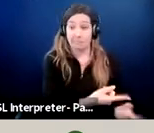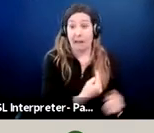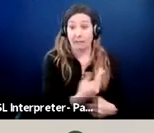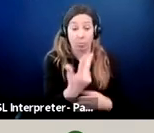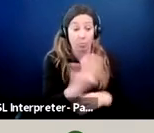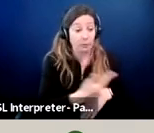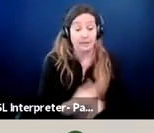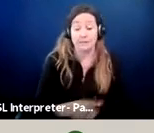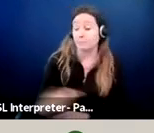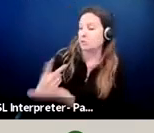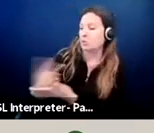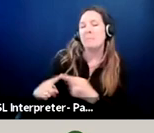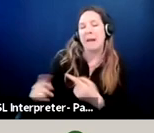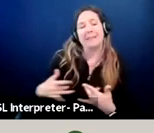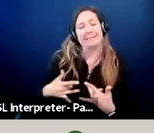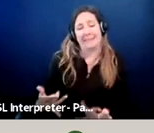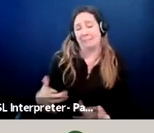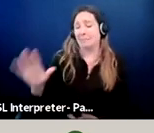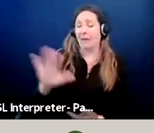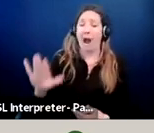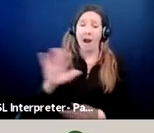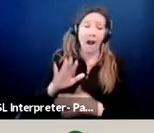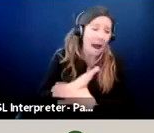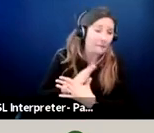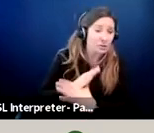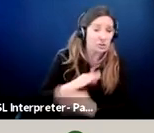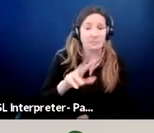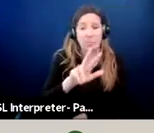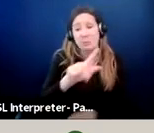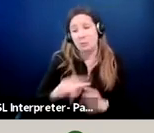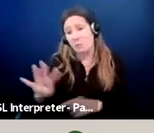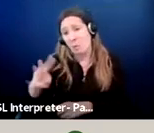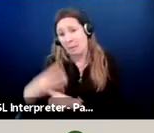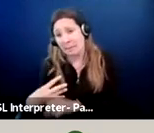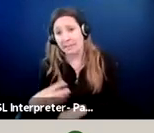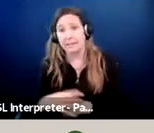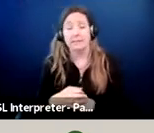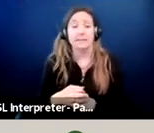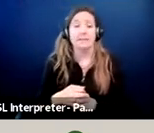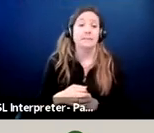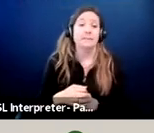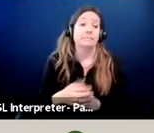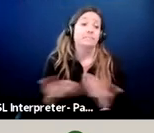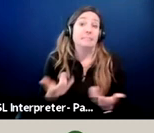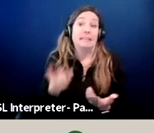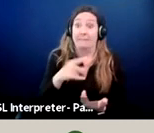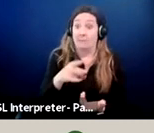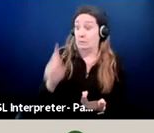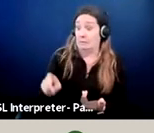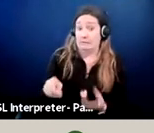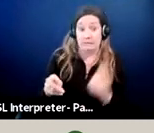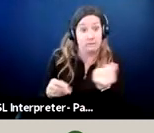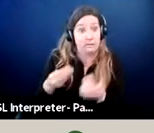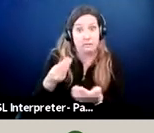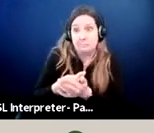2 weeks, but average has always been about three to four months. So if you need immediate cash, it's all, I need to hire, I need to fast track